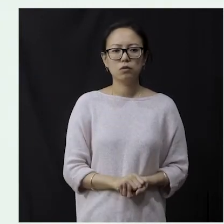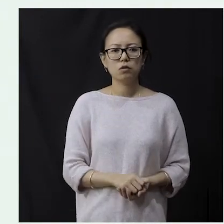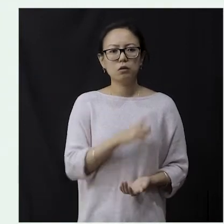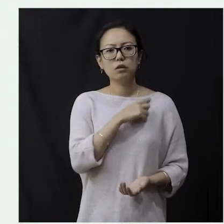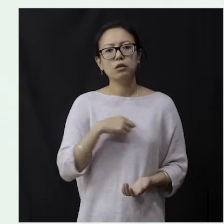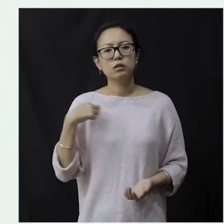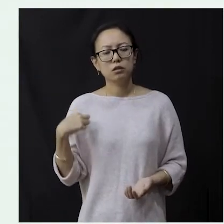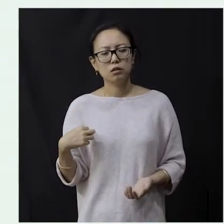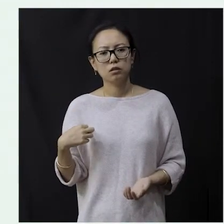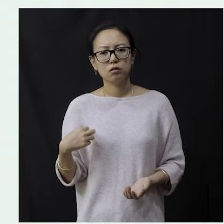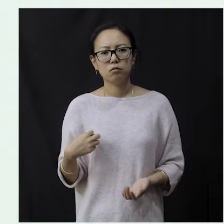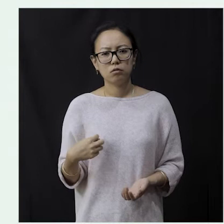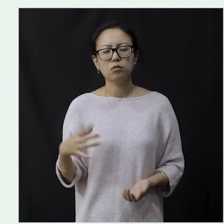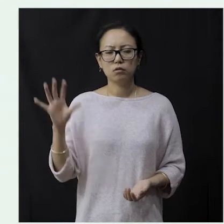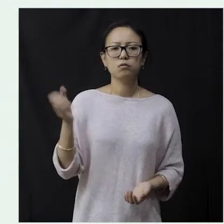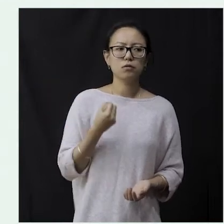right.